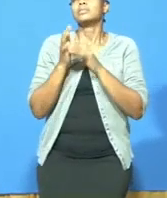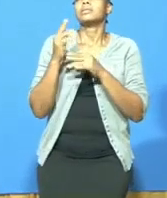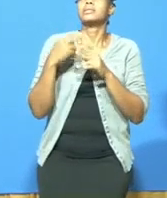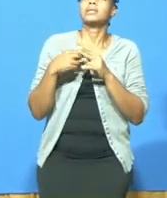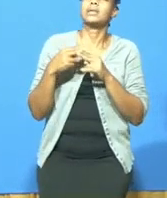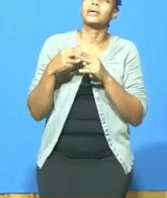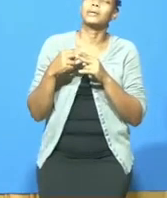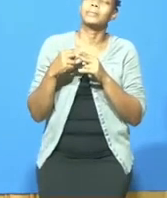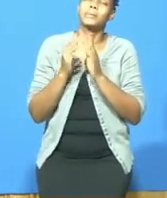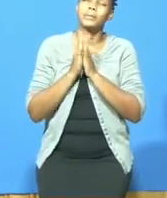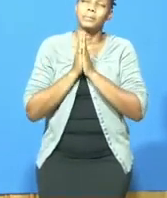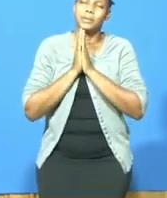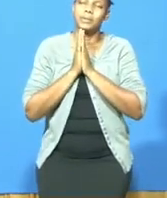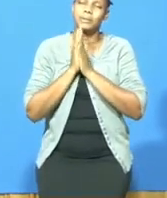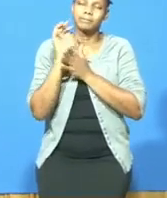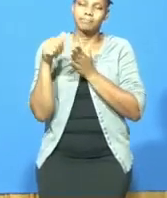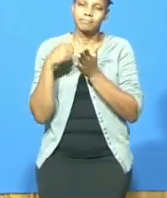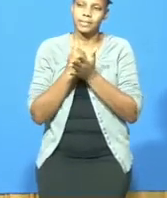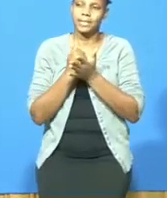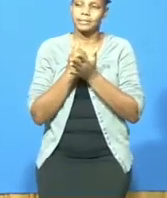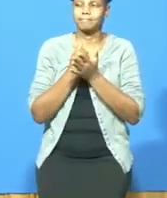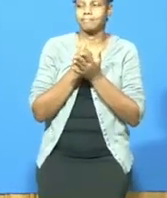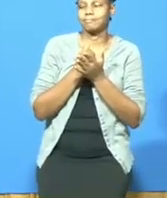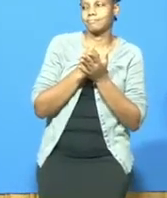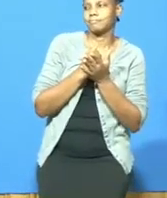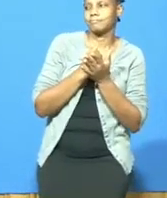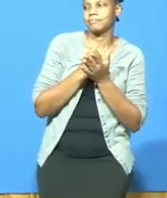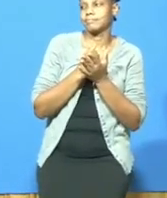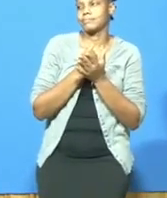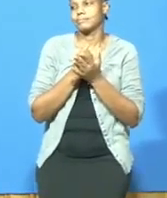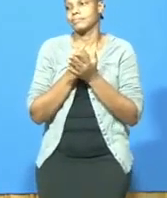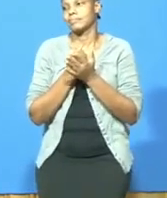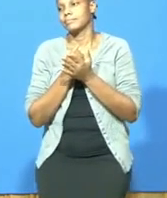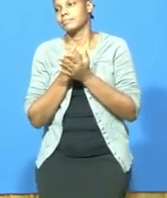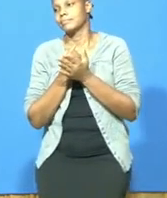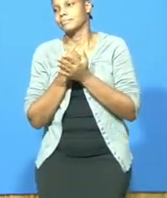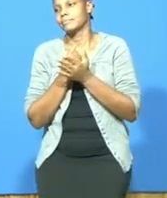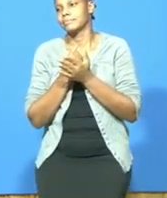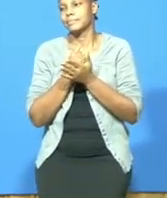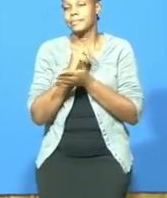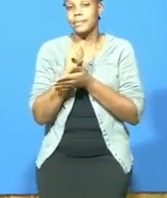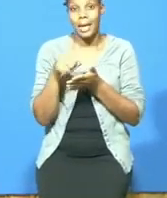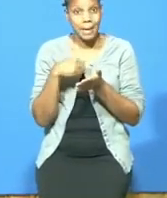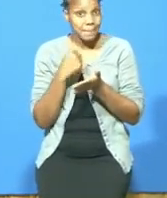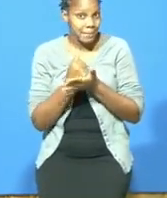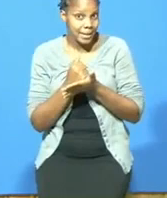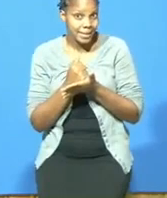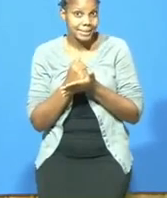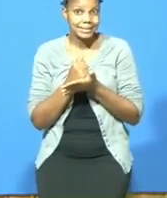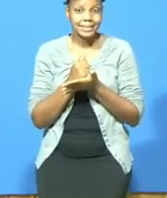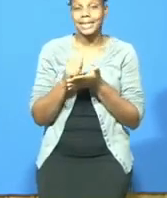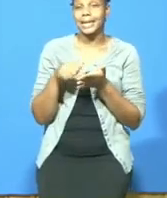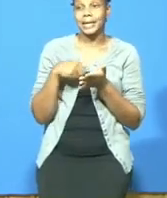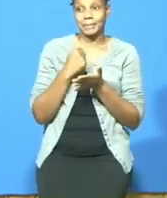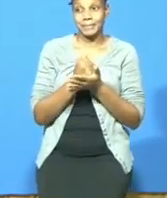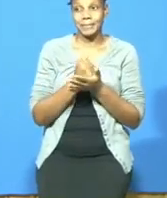pray. Amen and amen. Amen.